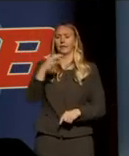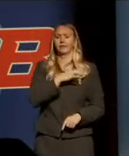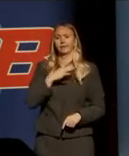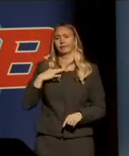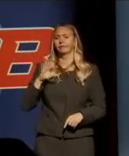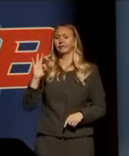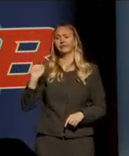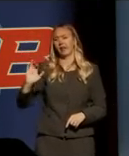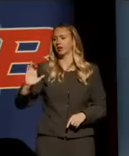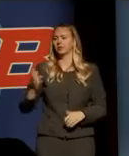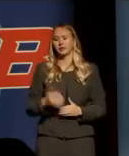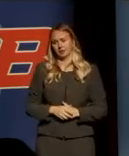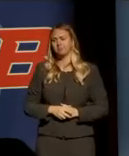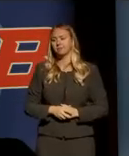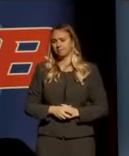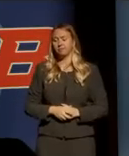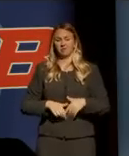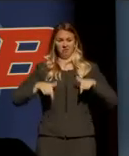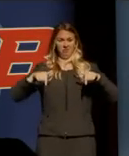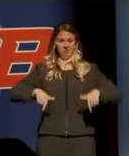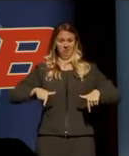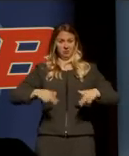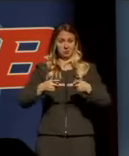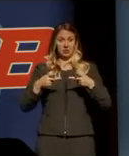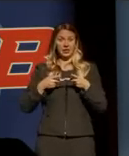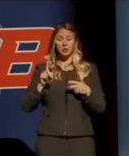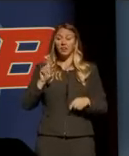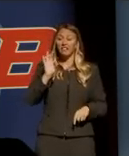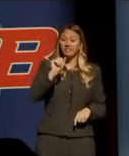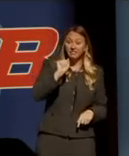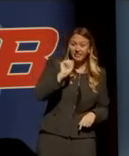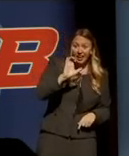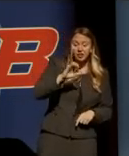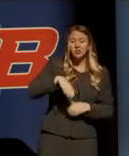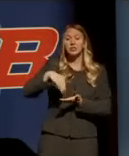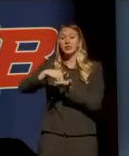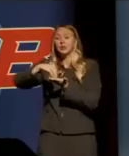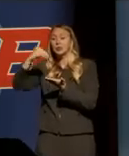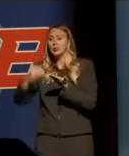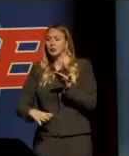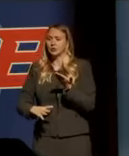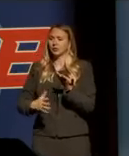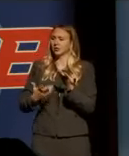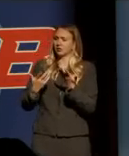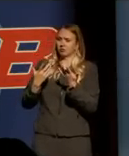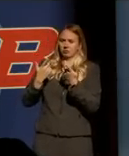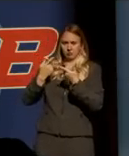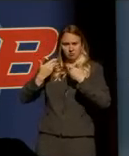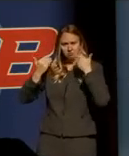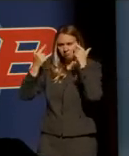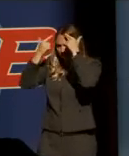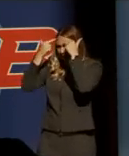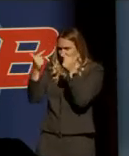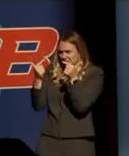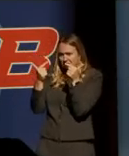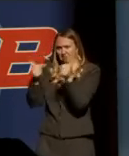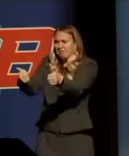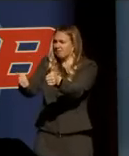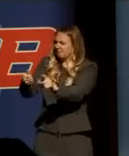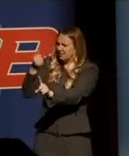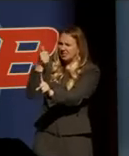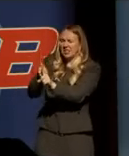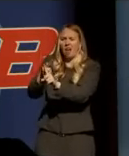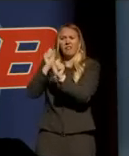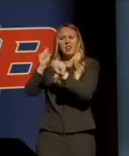is a place where faculty and students are free and supported to tackle